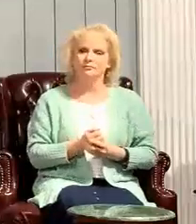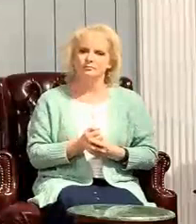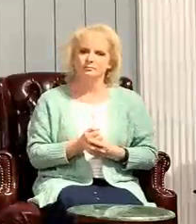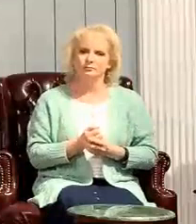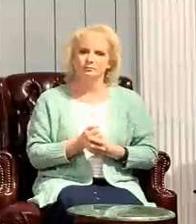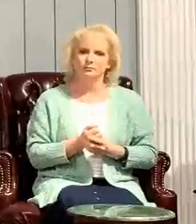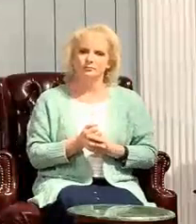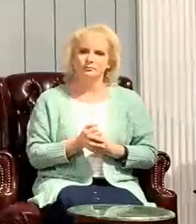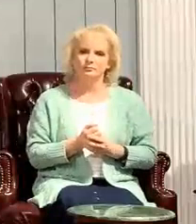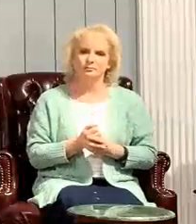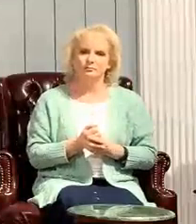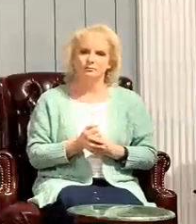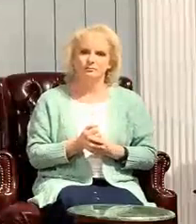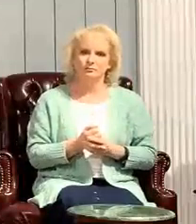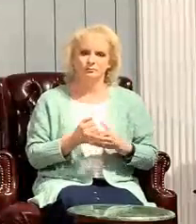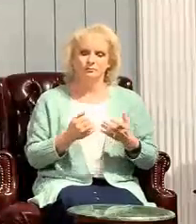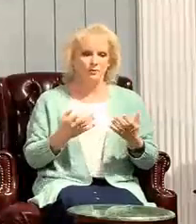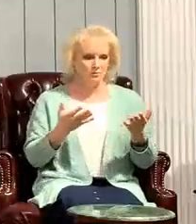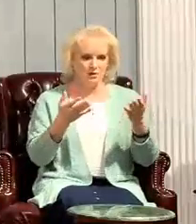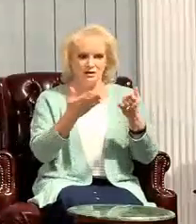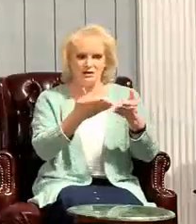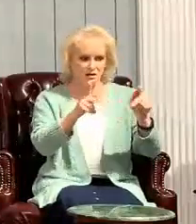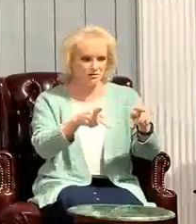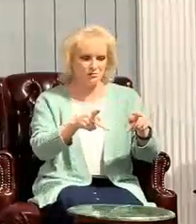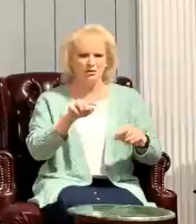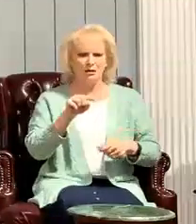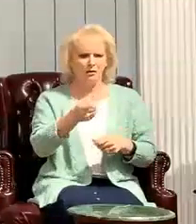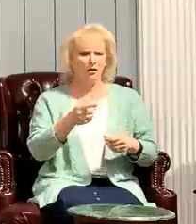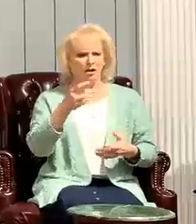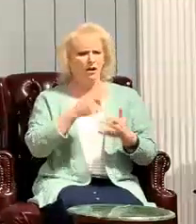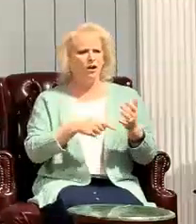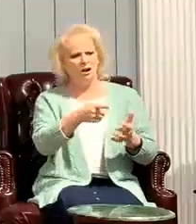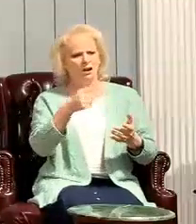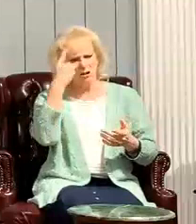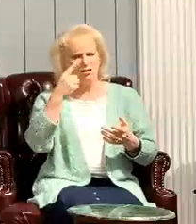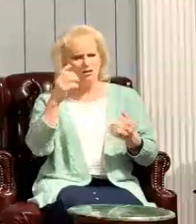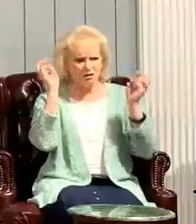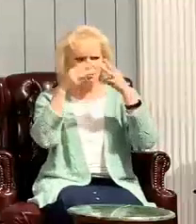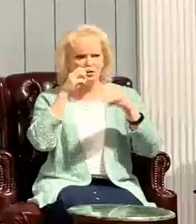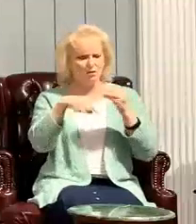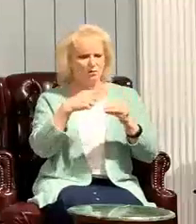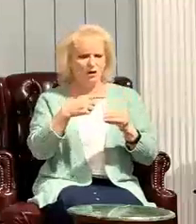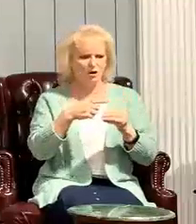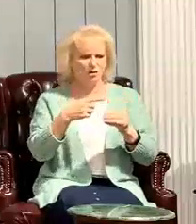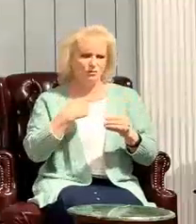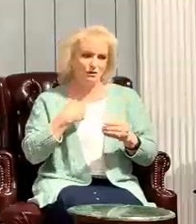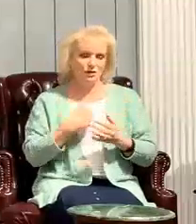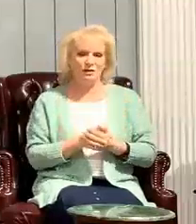guy, he's, you know, offended me. What would you think is wicked about me? Let me count the ways.